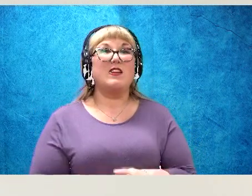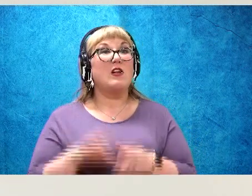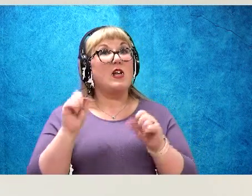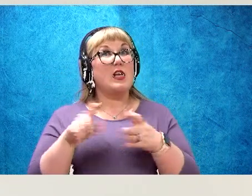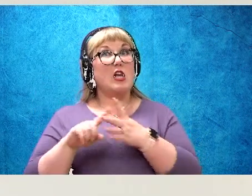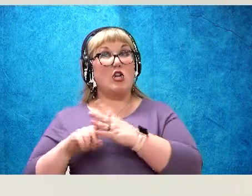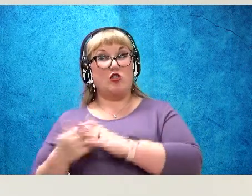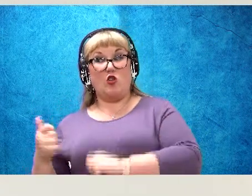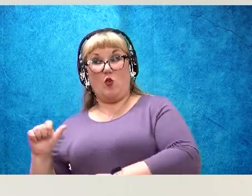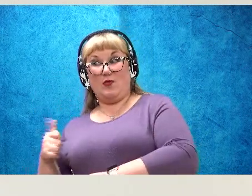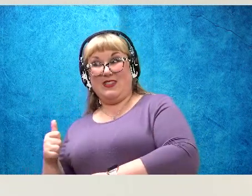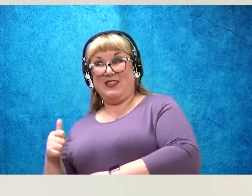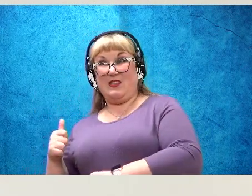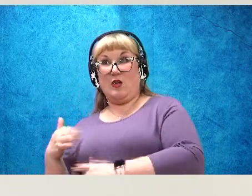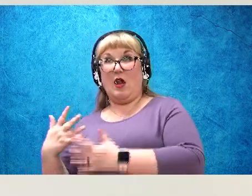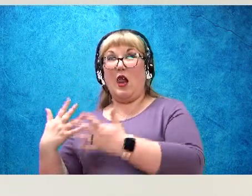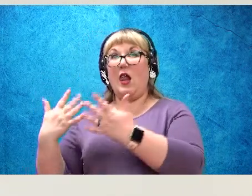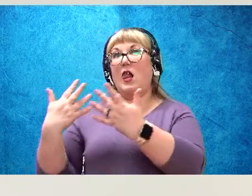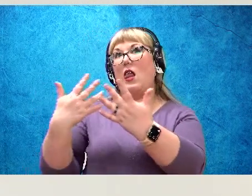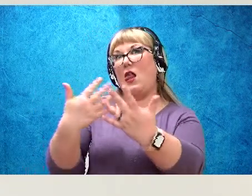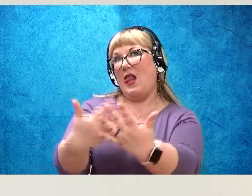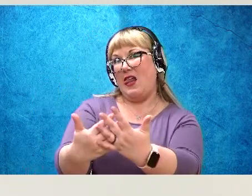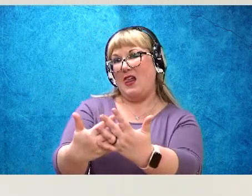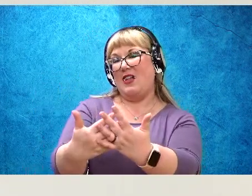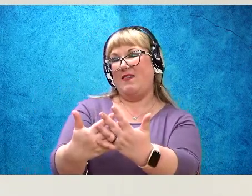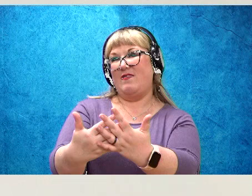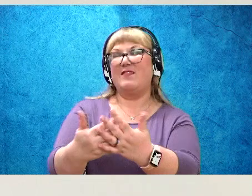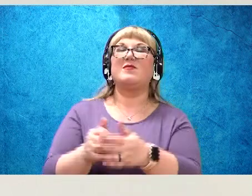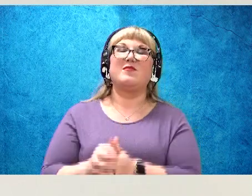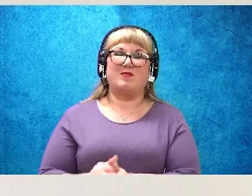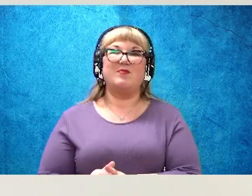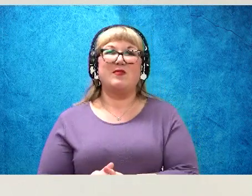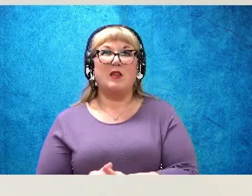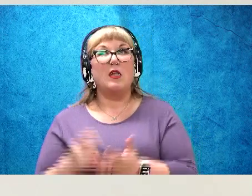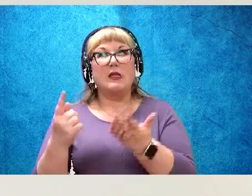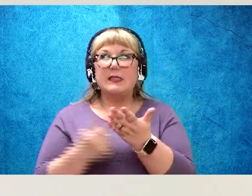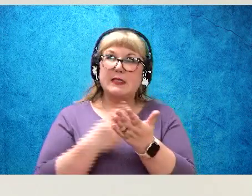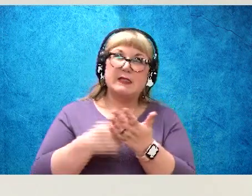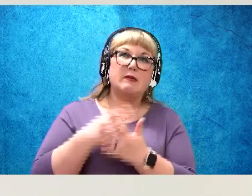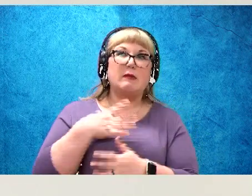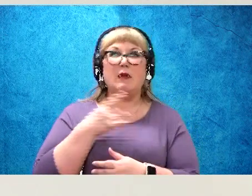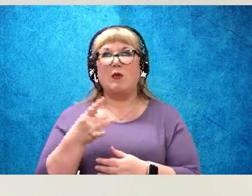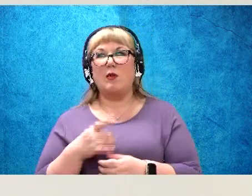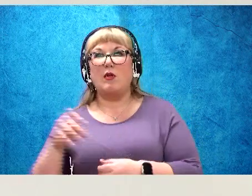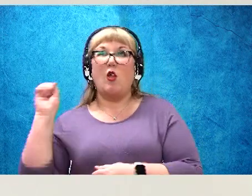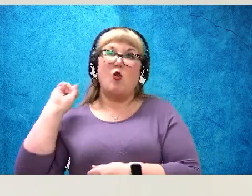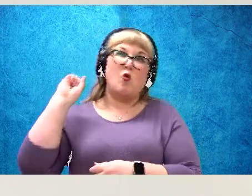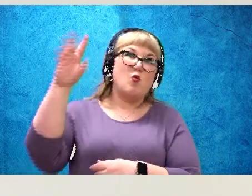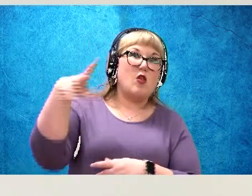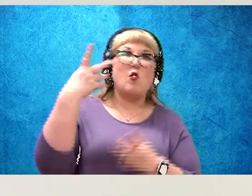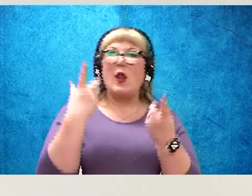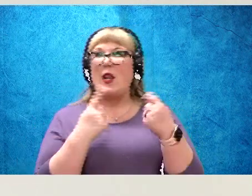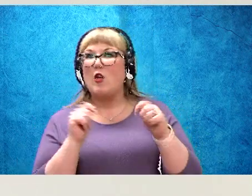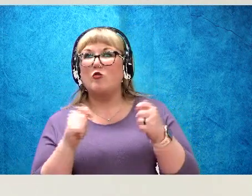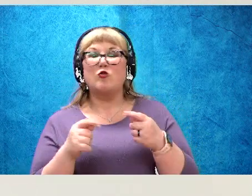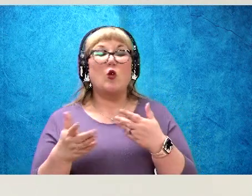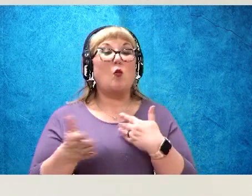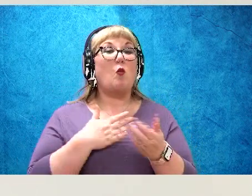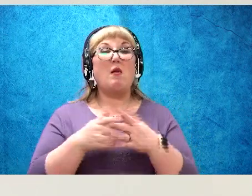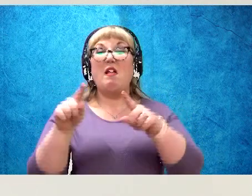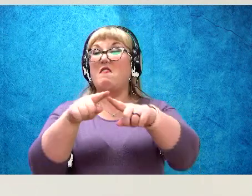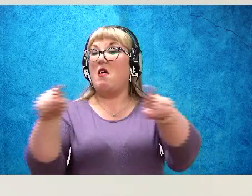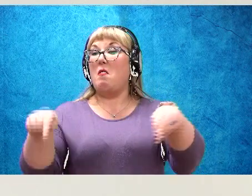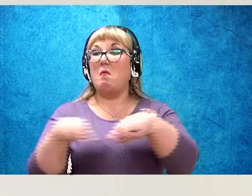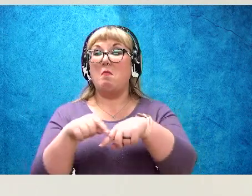start with 10 and then you can work to your teen numbers. Sometimes I like to throw a little toy in whatever box it